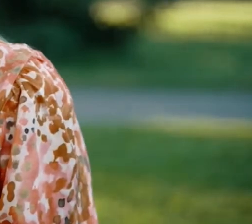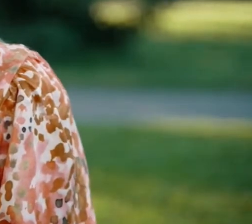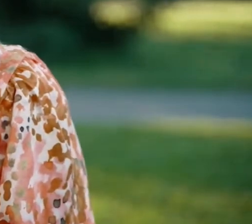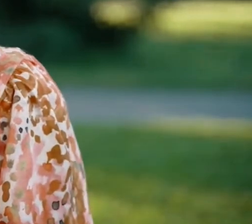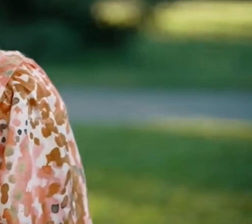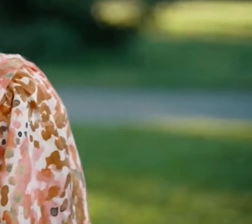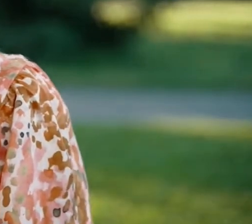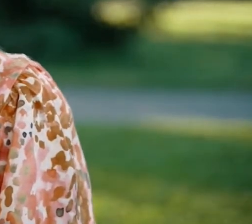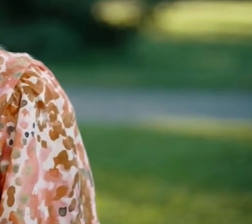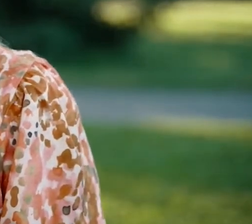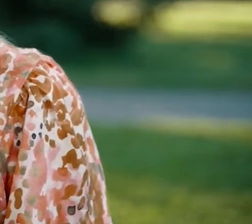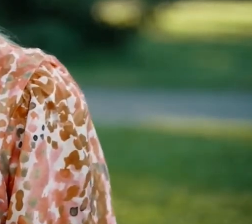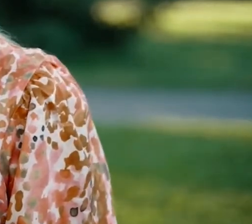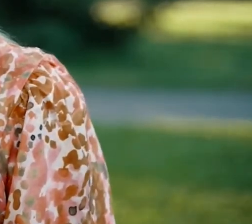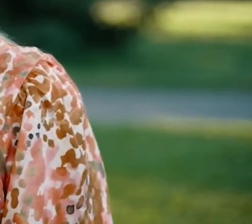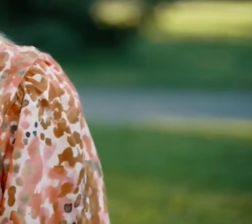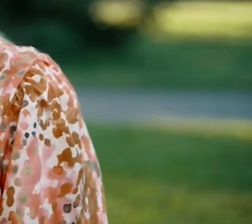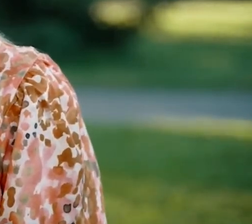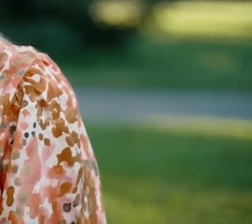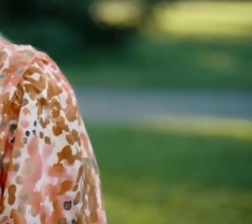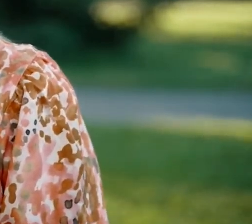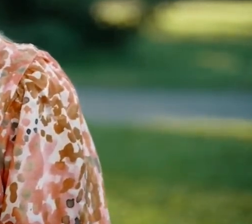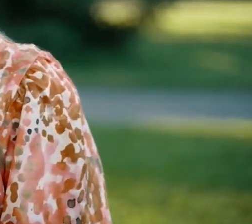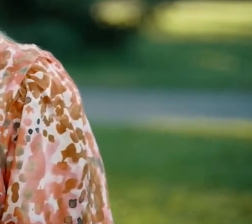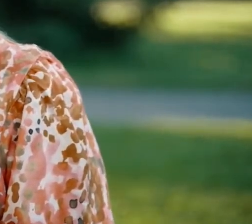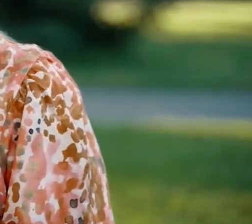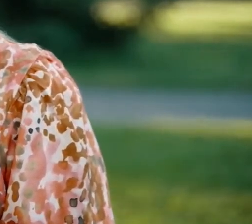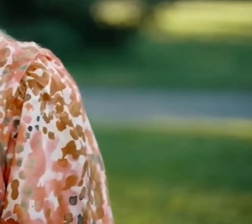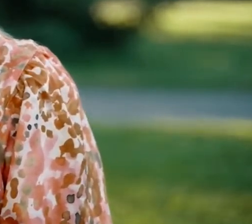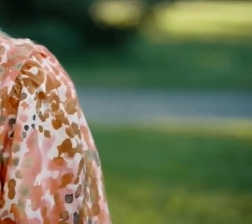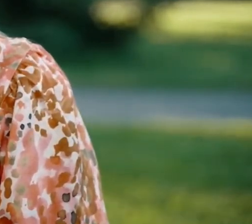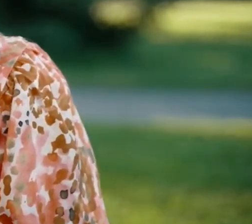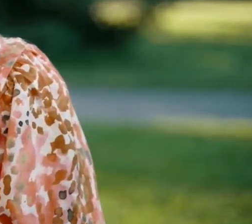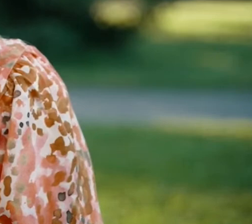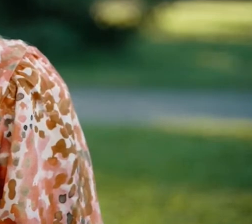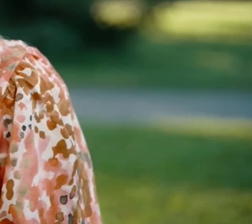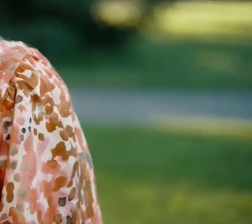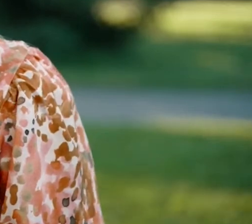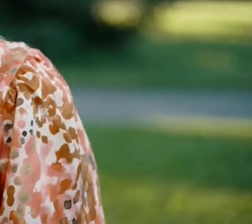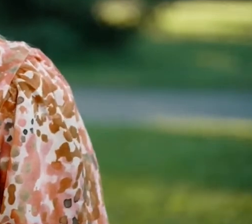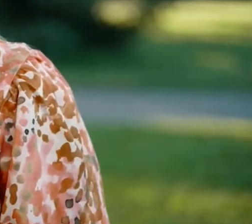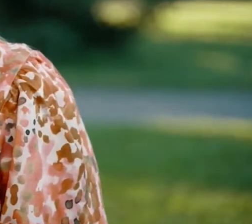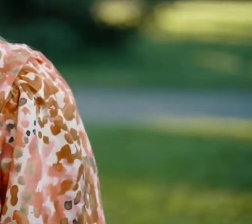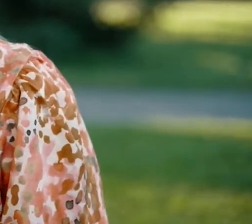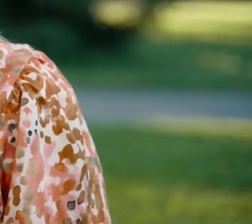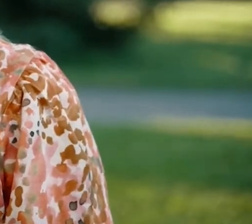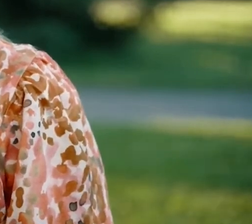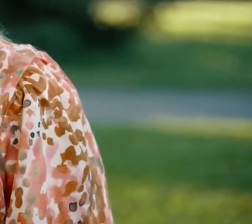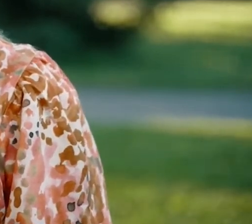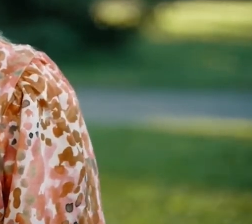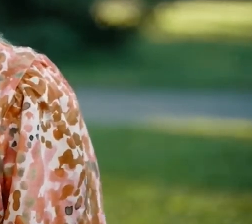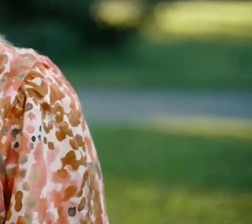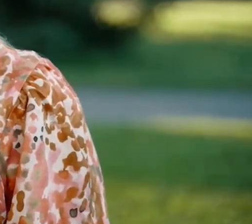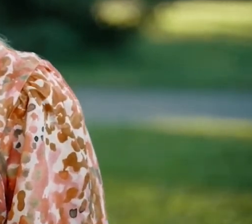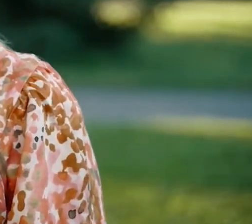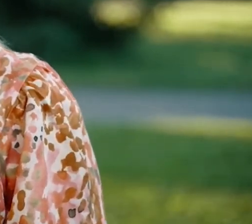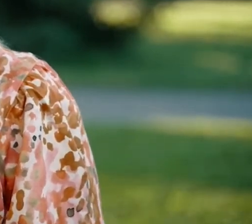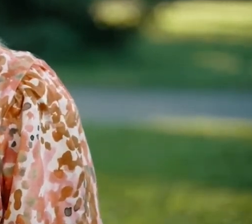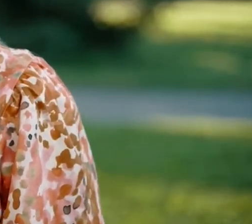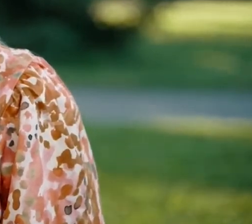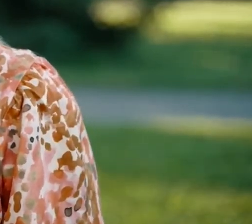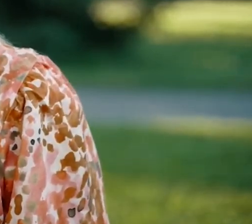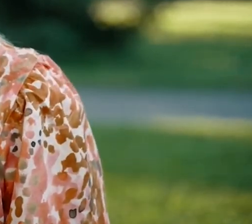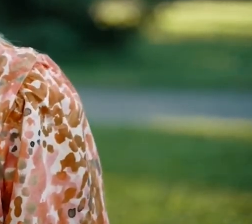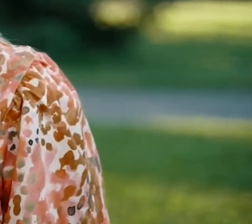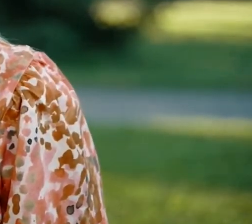actions, we need to tackle these issues simultaneously. It is also our responsibility in countries with high consumption